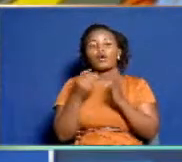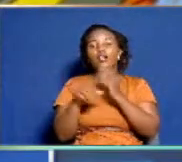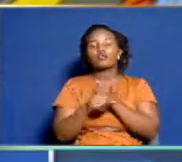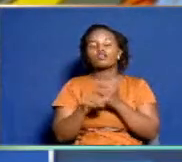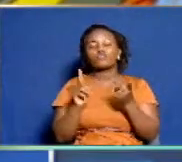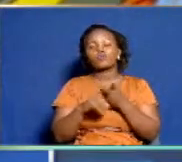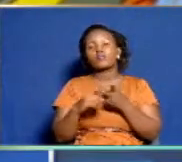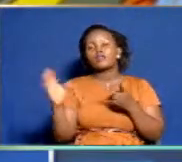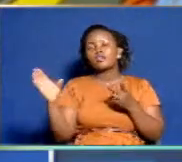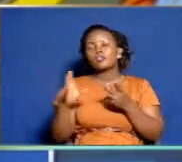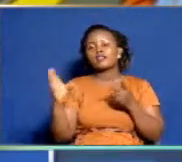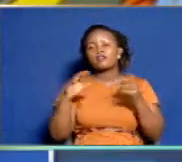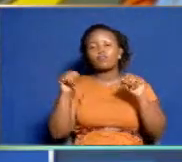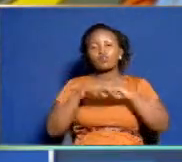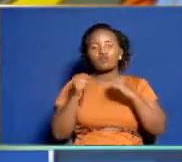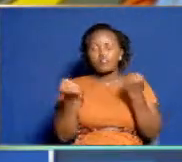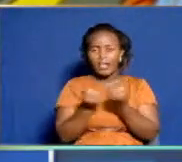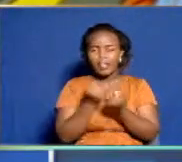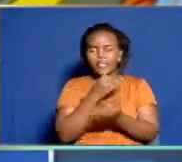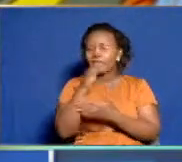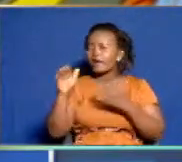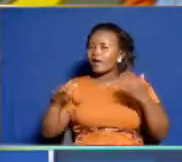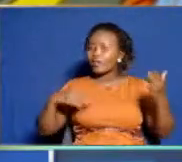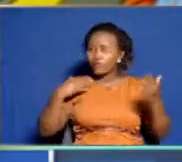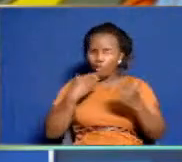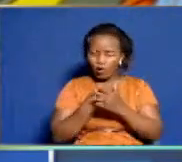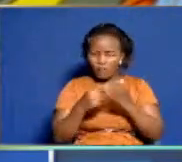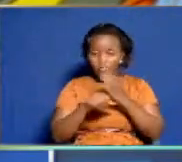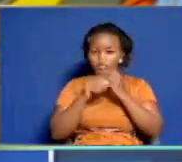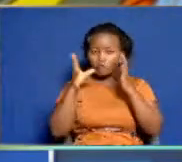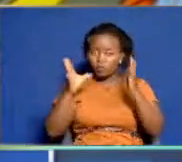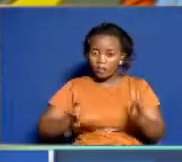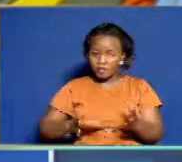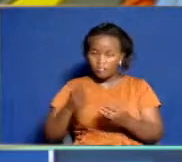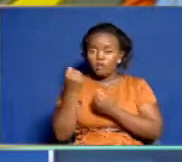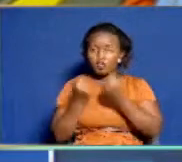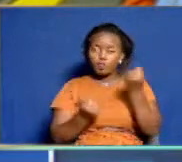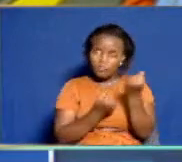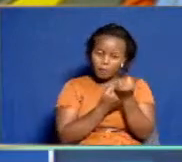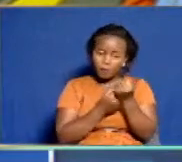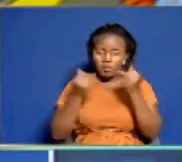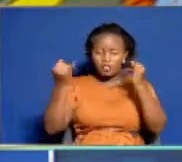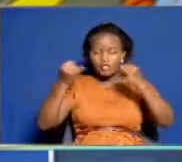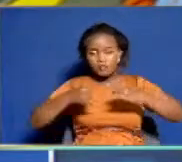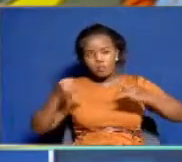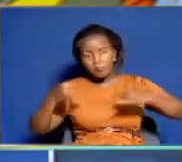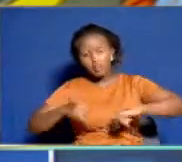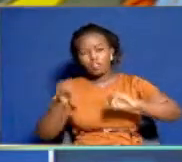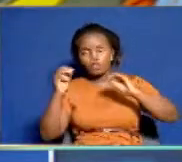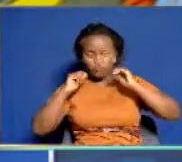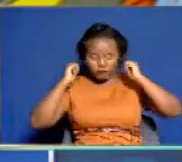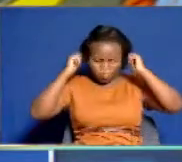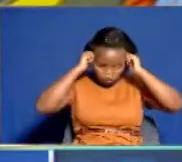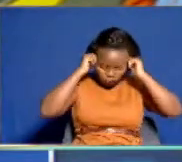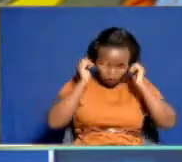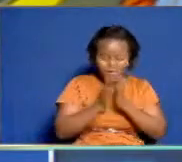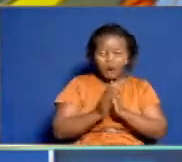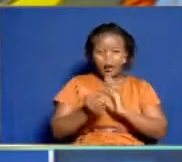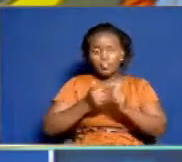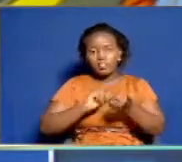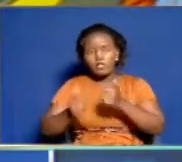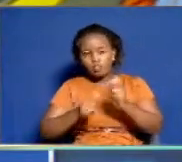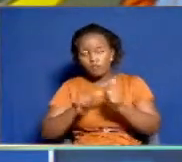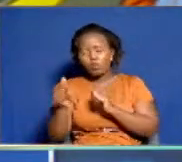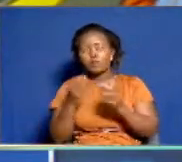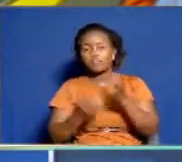society organizations and other stakeholders to support the implementation of the physical education and sport policy launched on